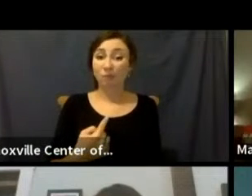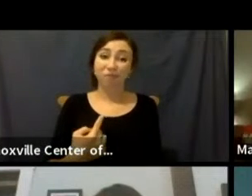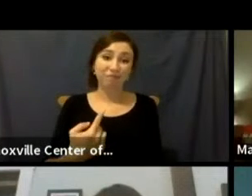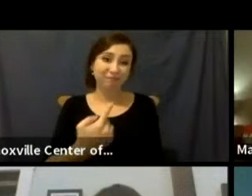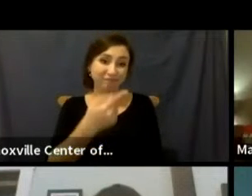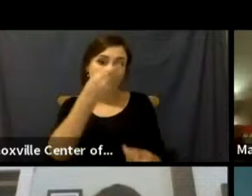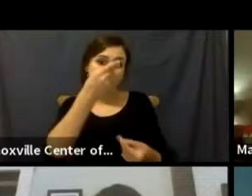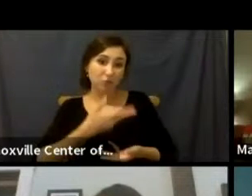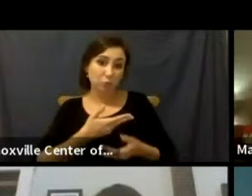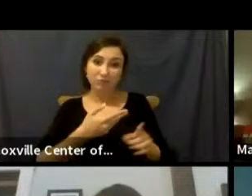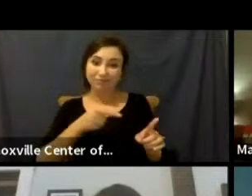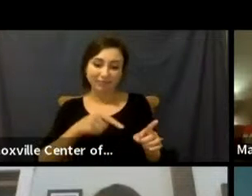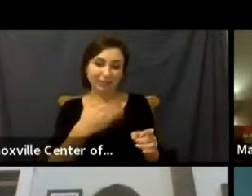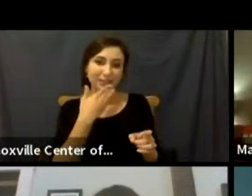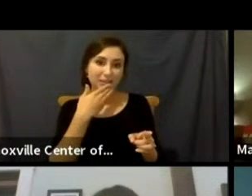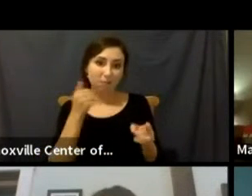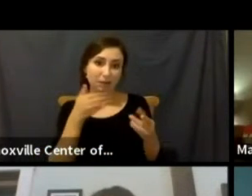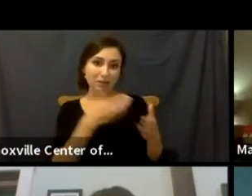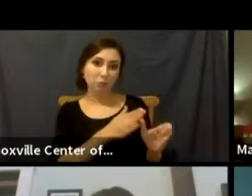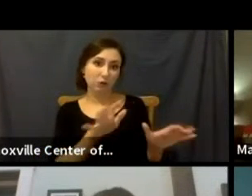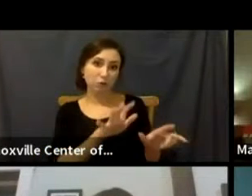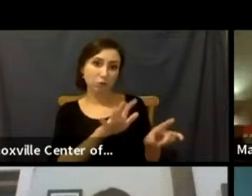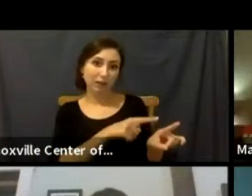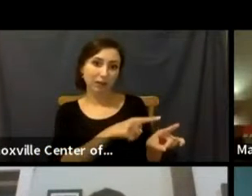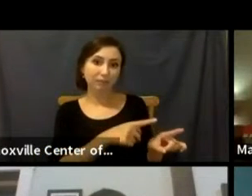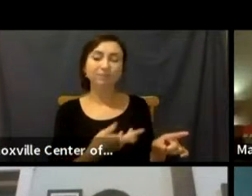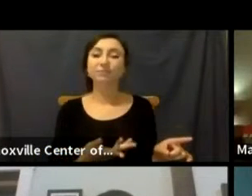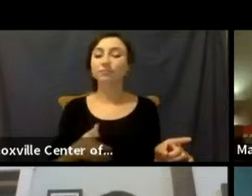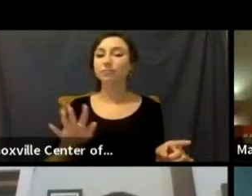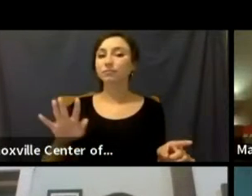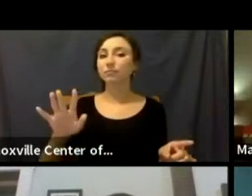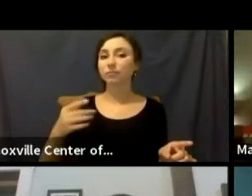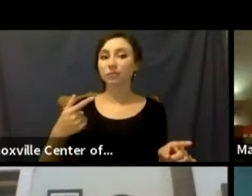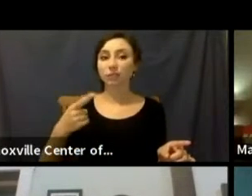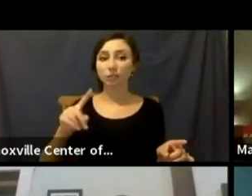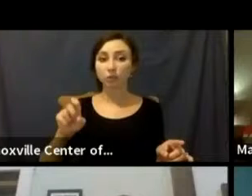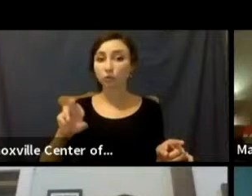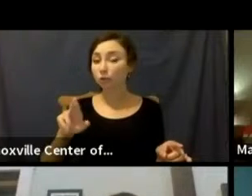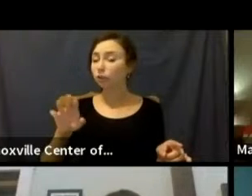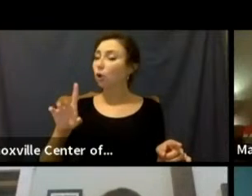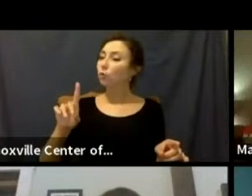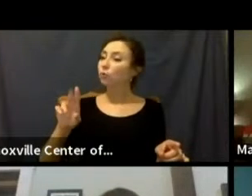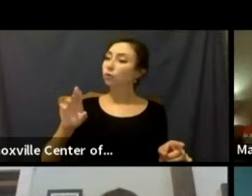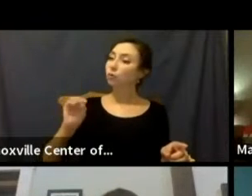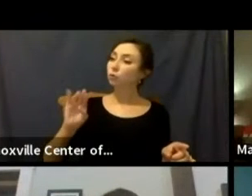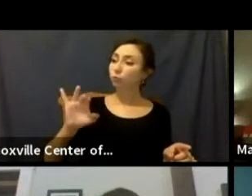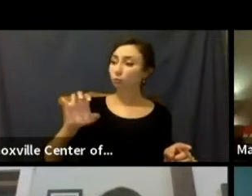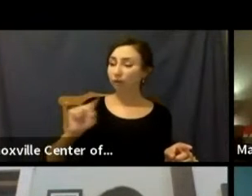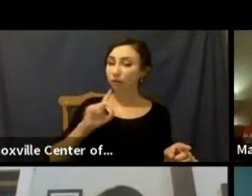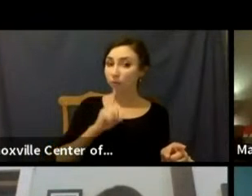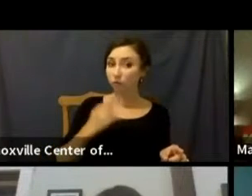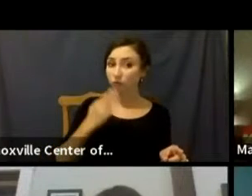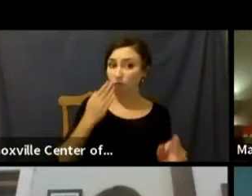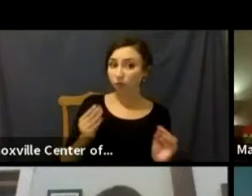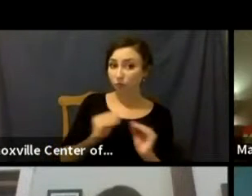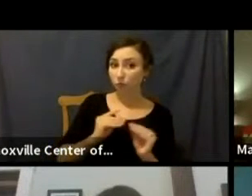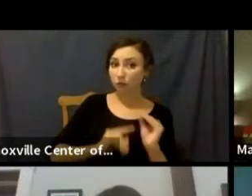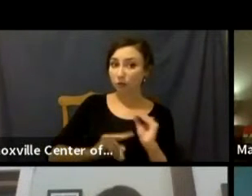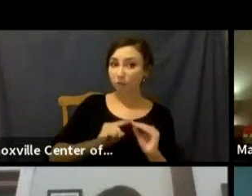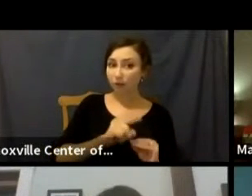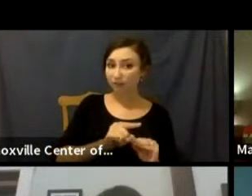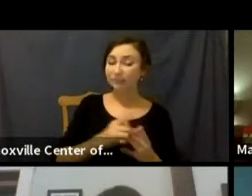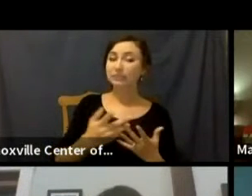to get that to occur. So Dr. O'Brien, and you, I'm sure know more about this than me, but in